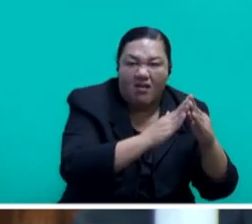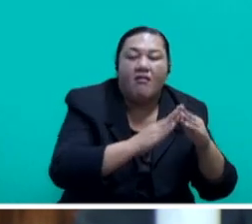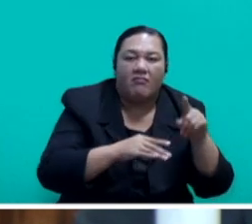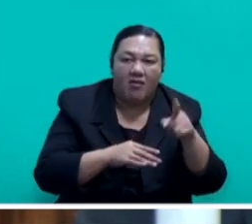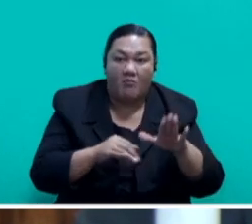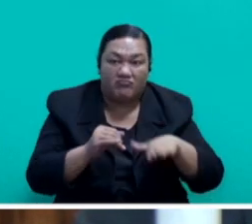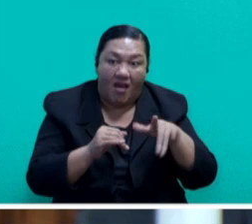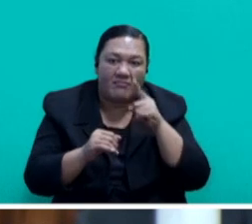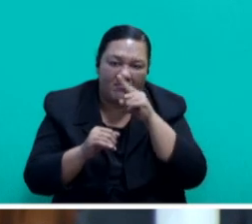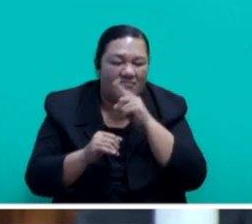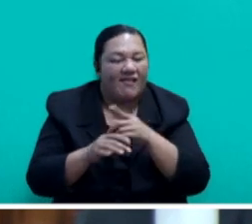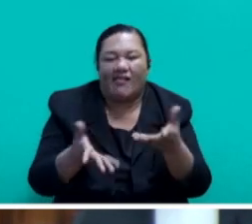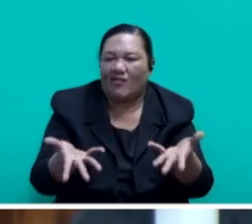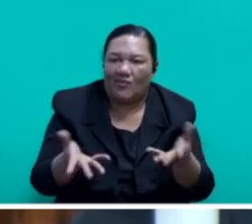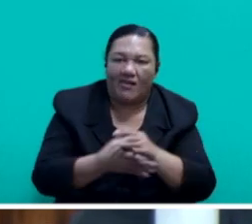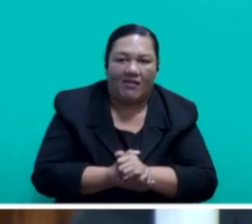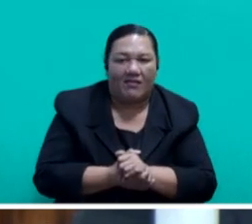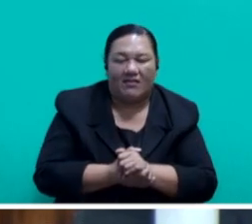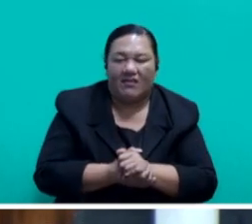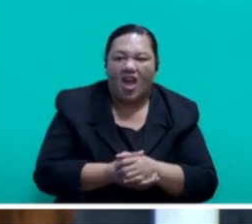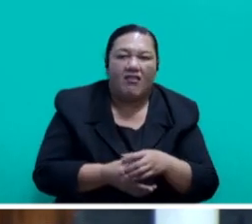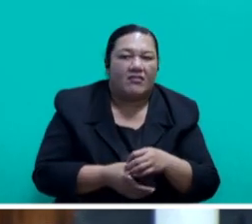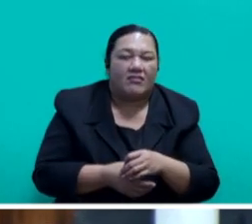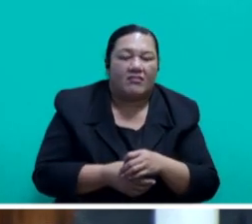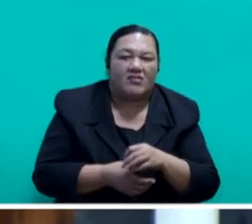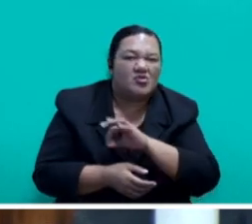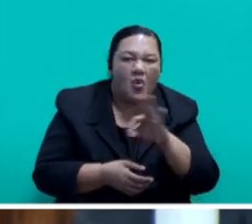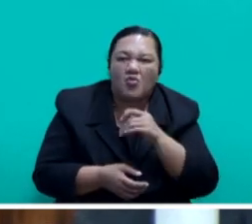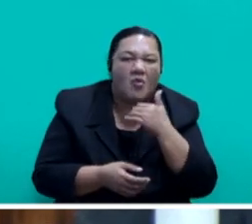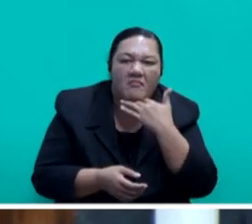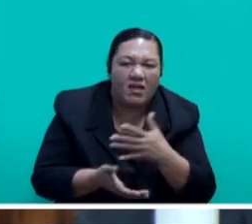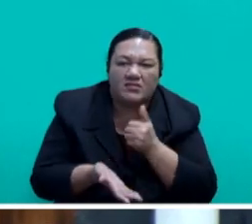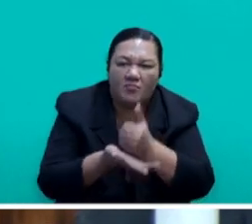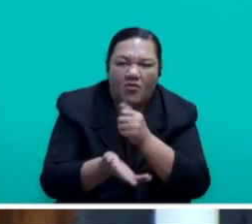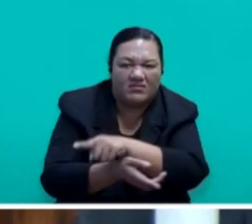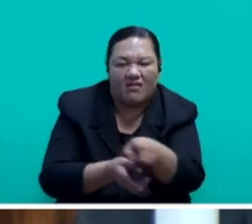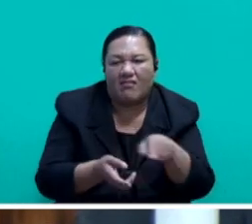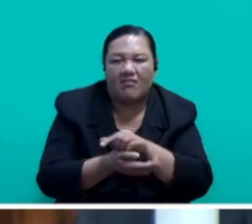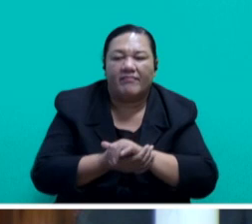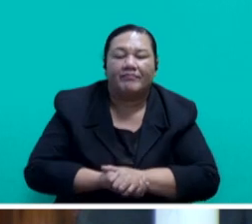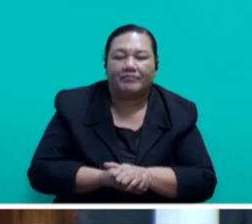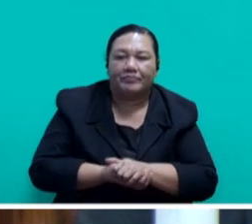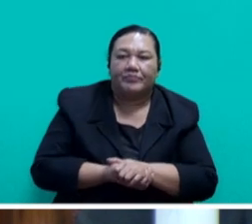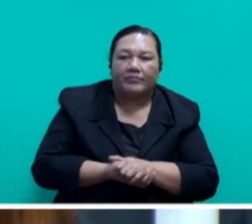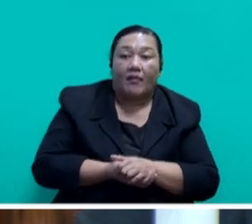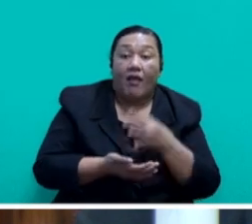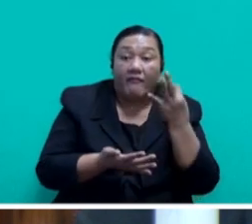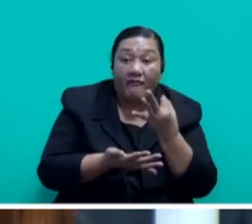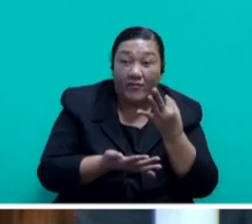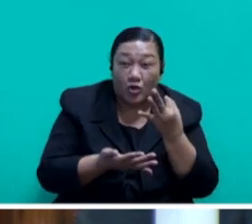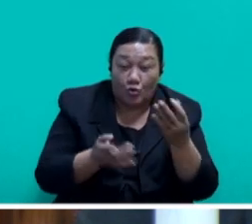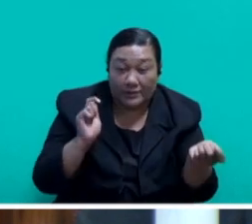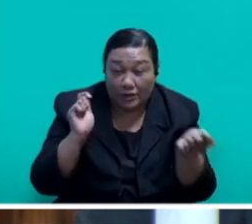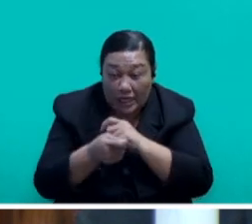number of informal settlements today. Mr. Speaker, sir, the formalization of informal settlements